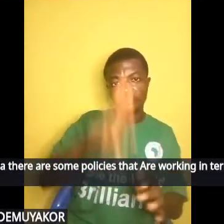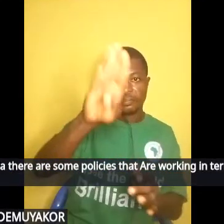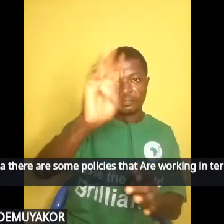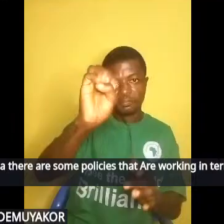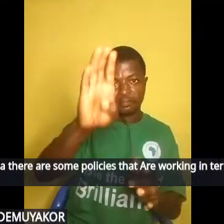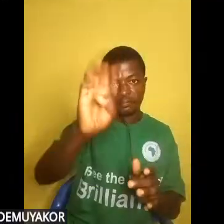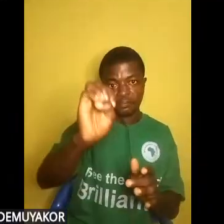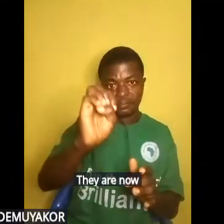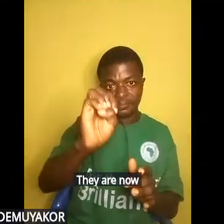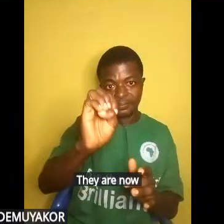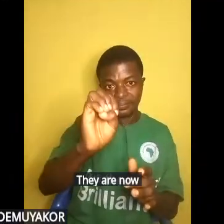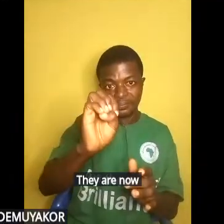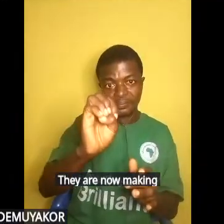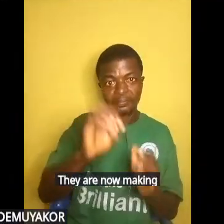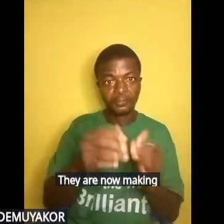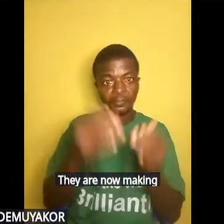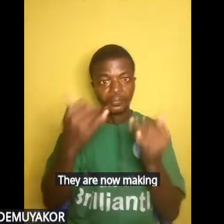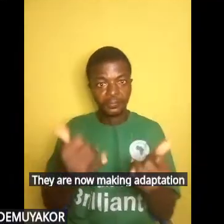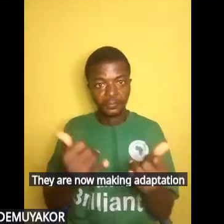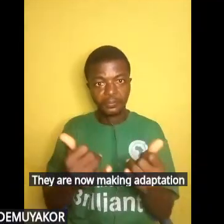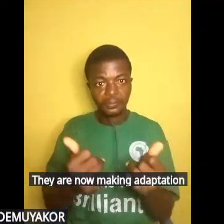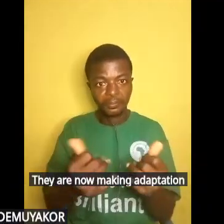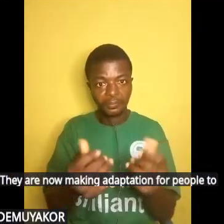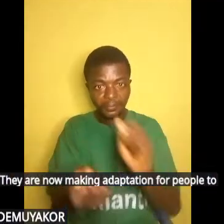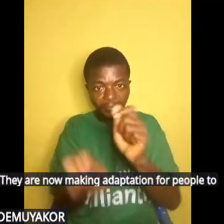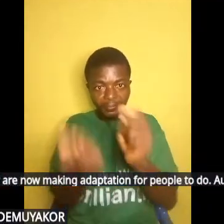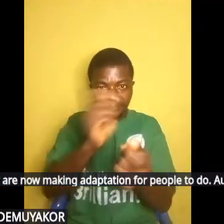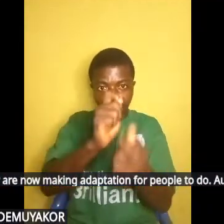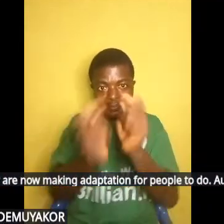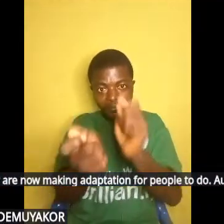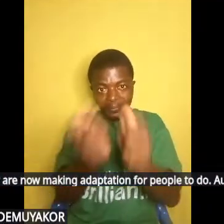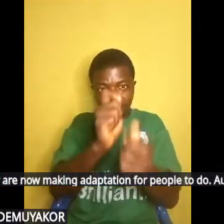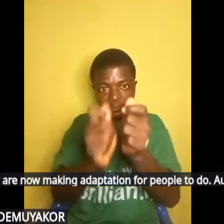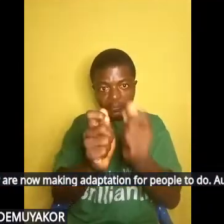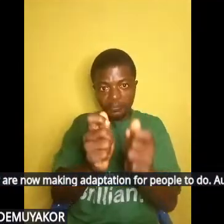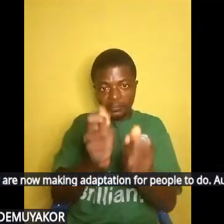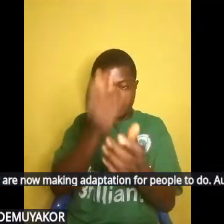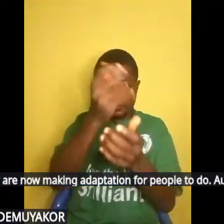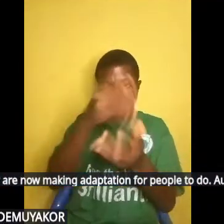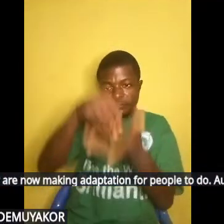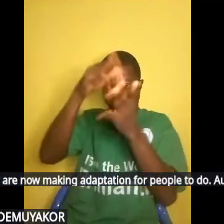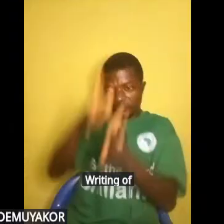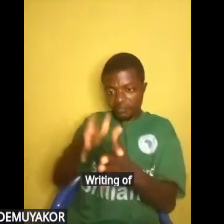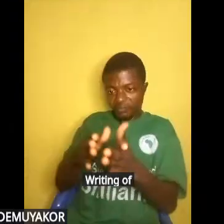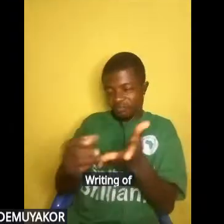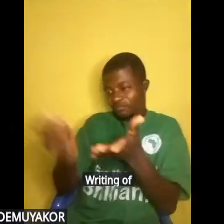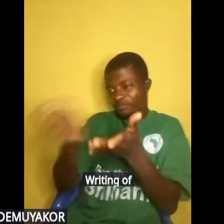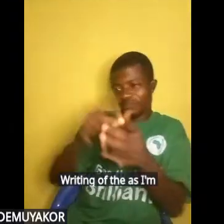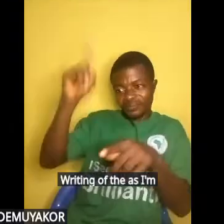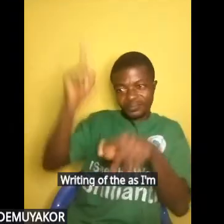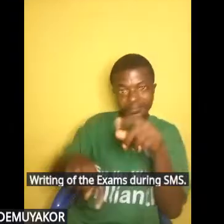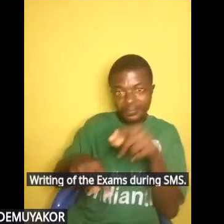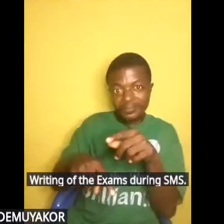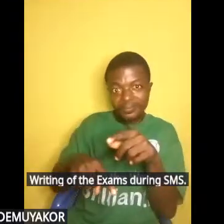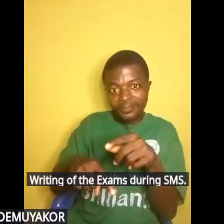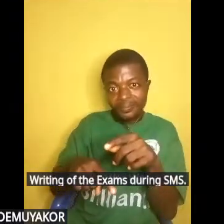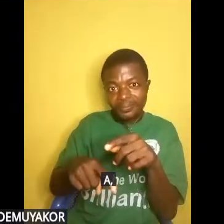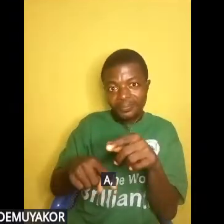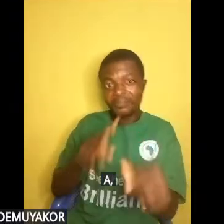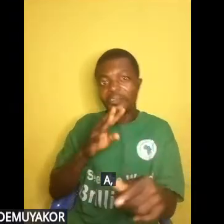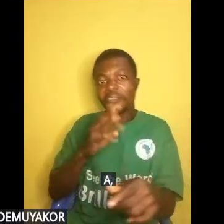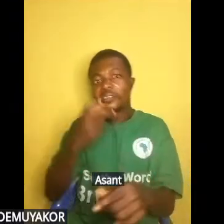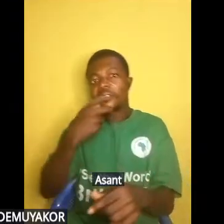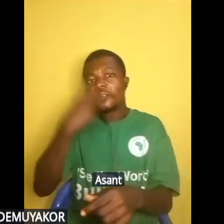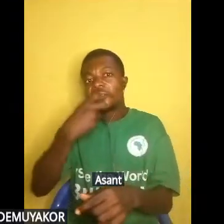They are now making adaptation for people to do oral writing of the exams during exams. Exams are that's